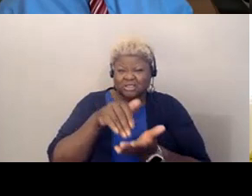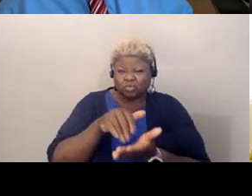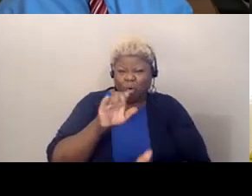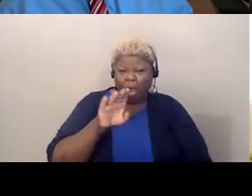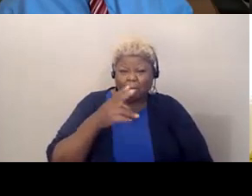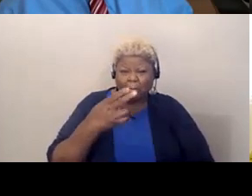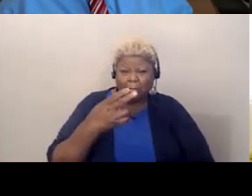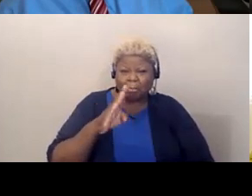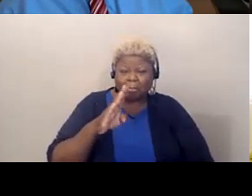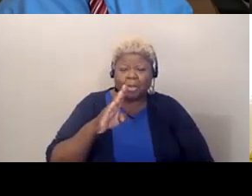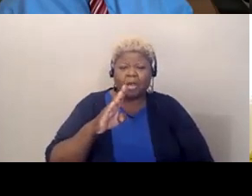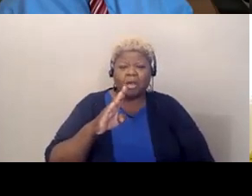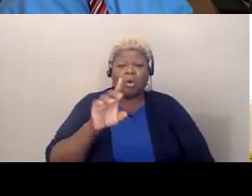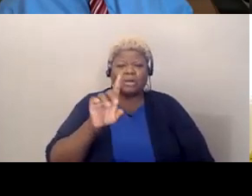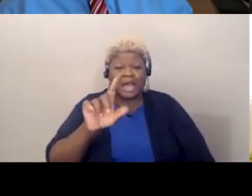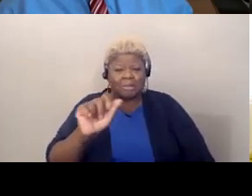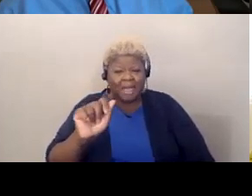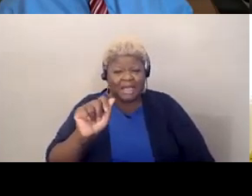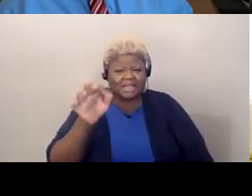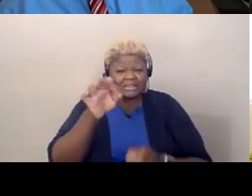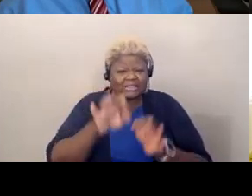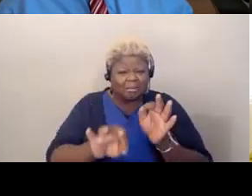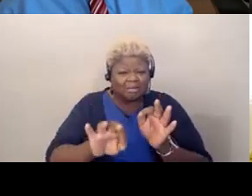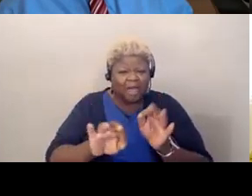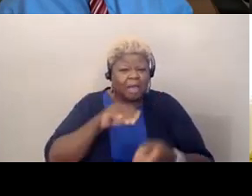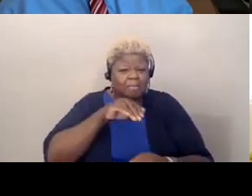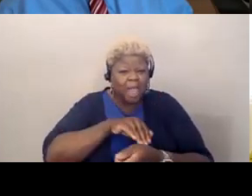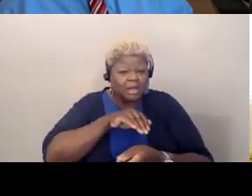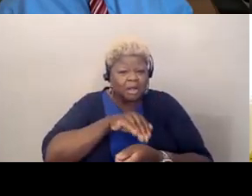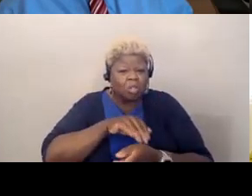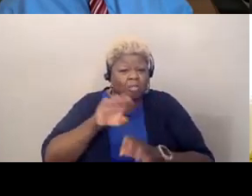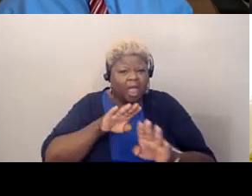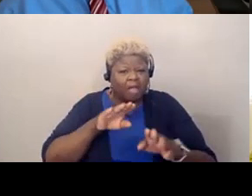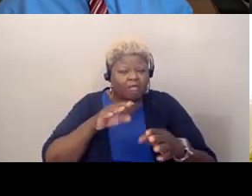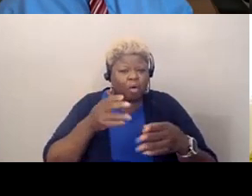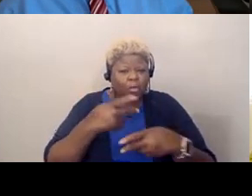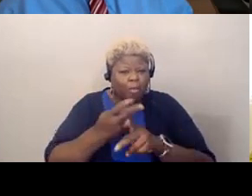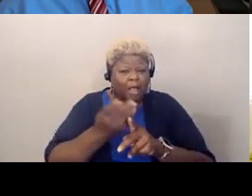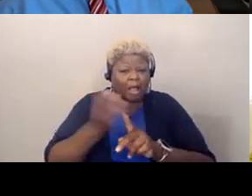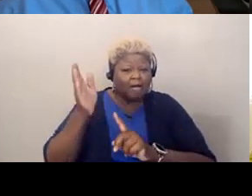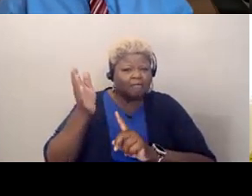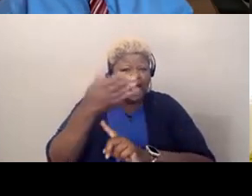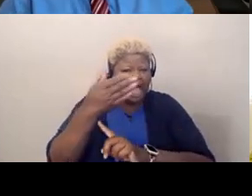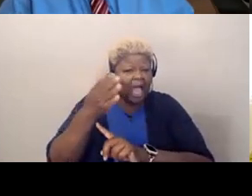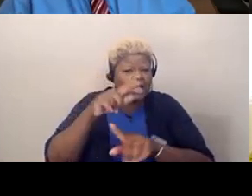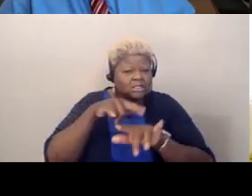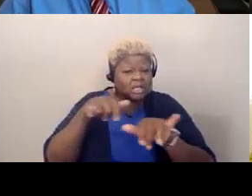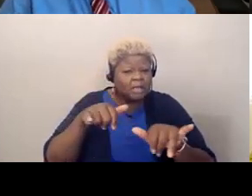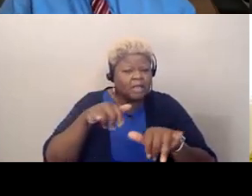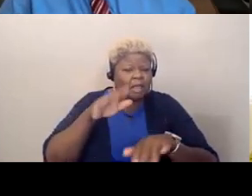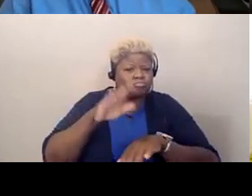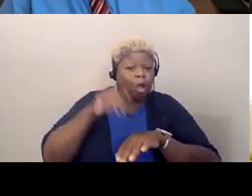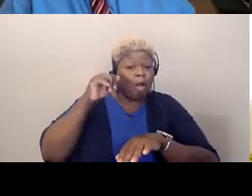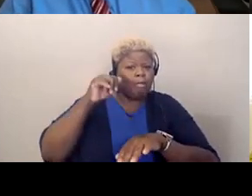that simplifies the view of medical behavioral properties, like a flagging system that basically prompts the professional to